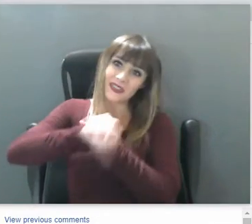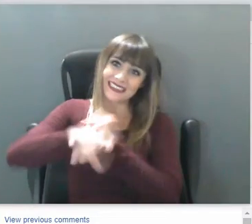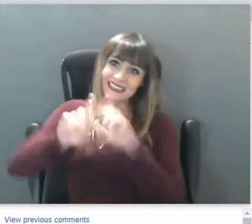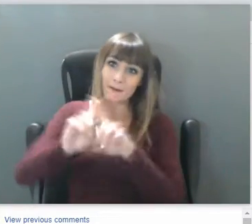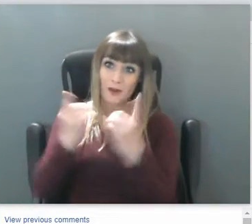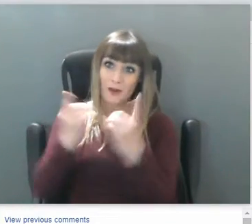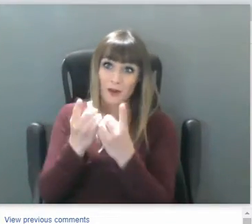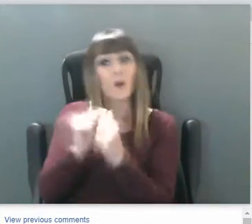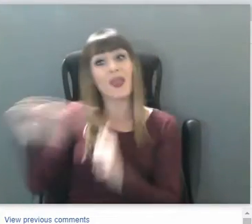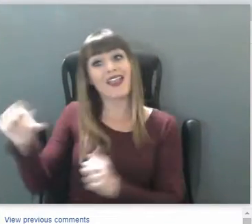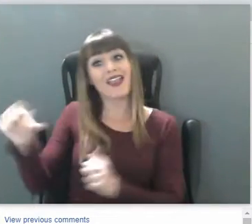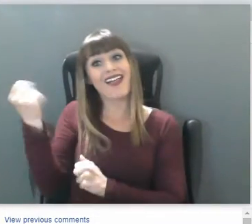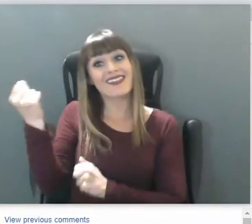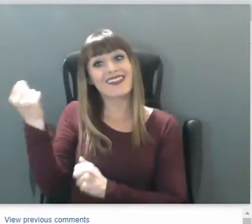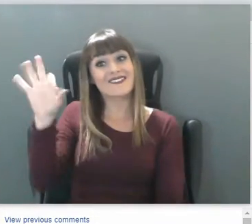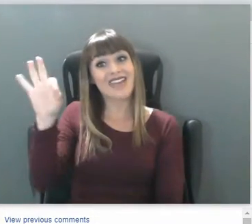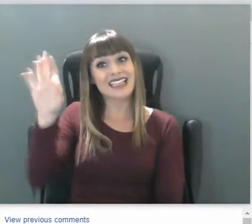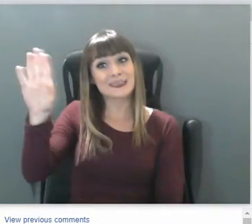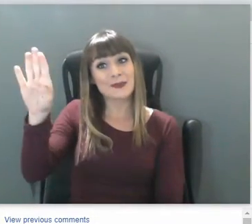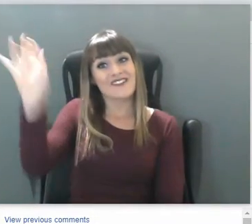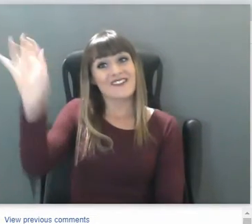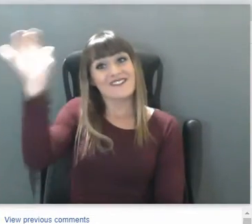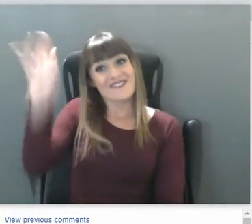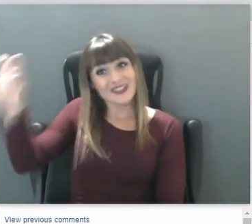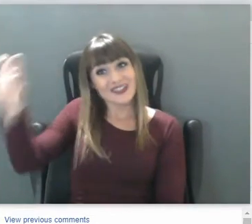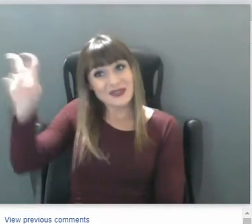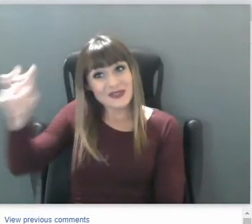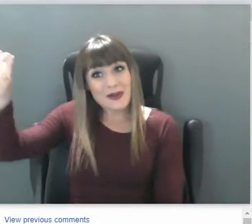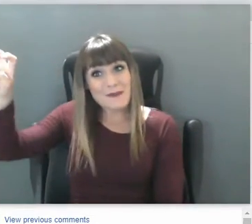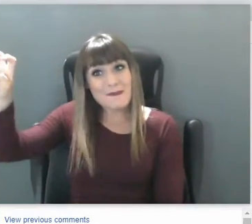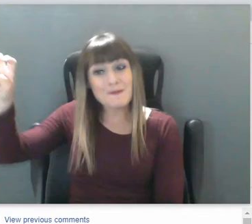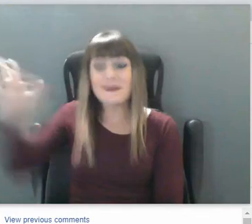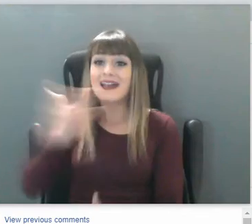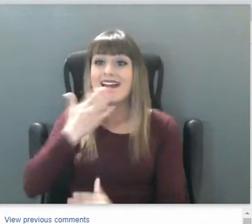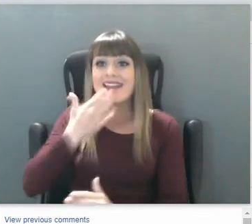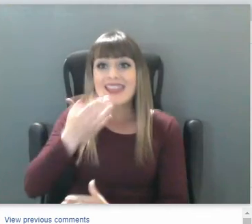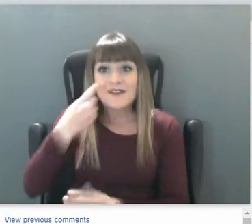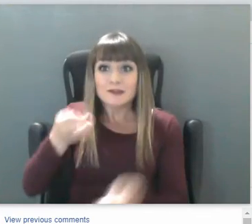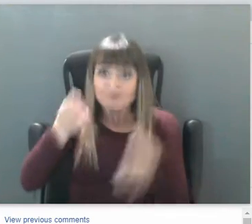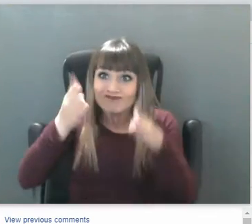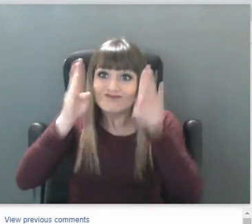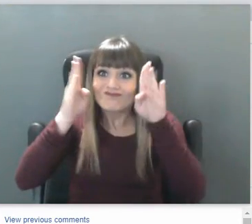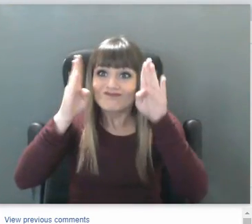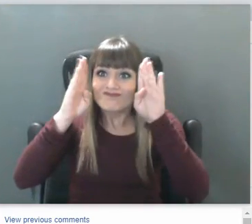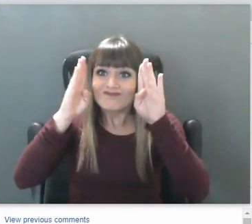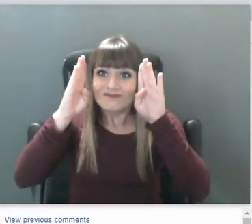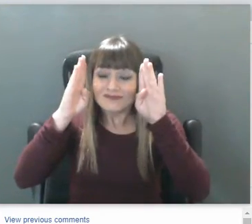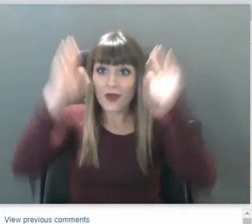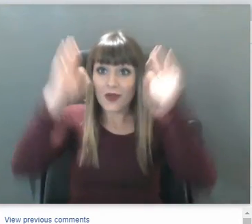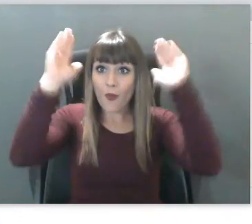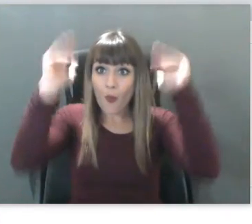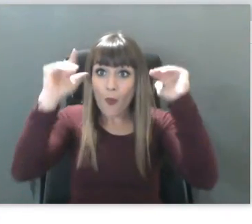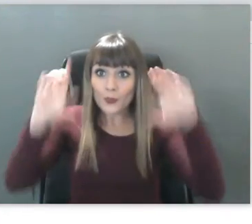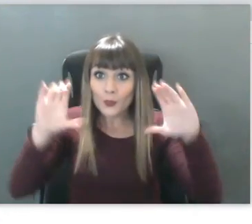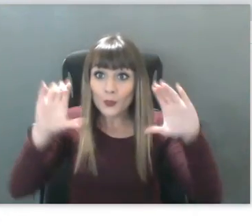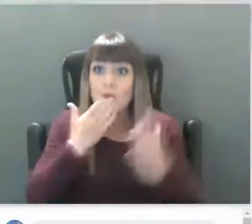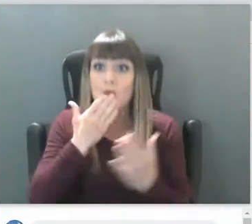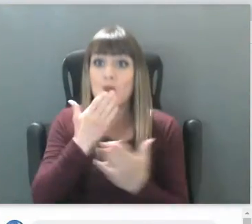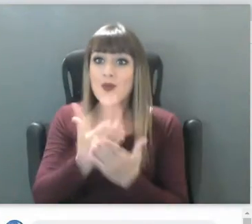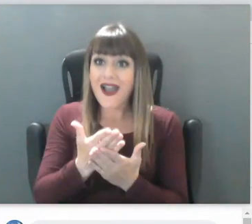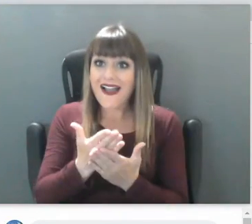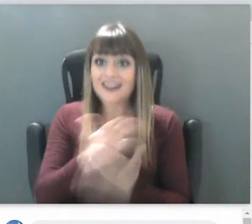from Utah's Hogle Zoo. Thanks for tuning in. I hope you're all well and enjoying this beautiful day here in